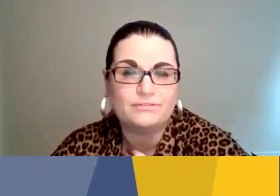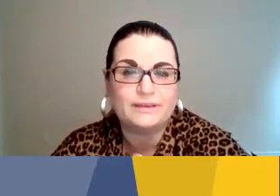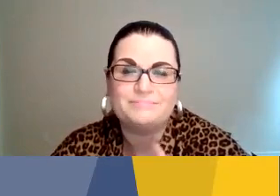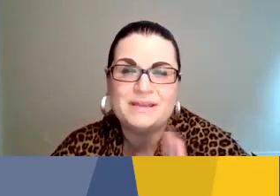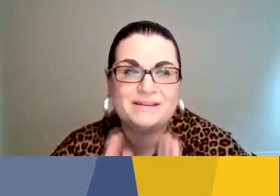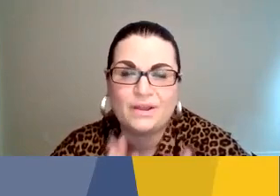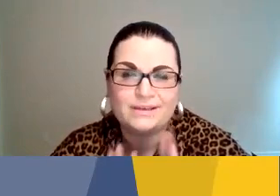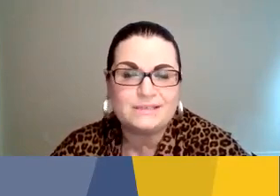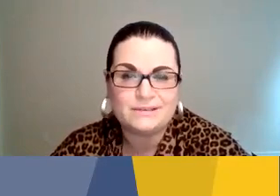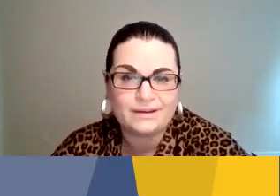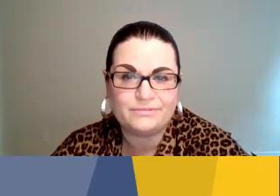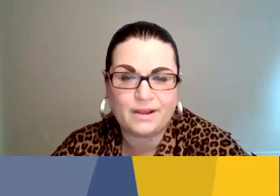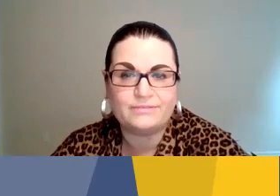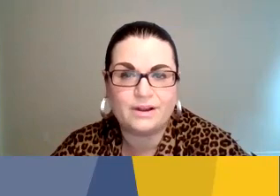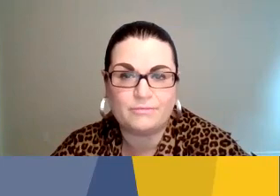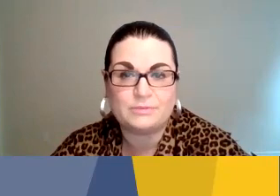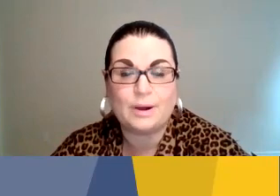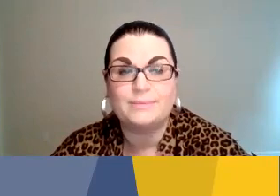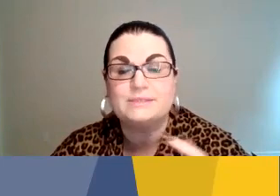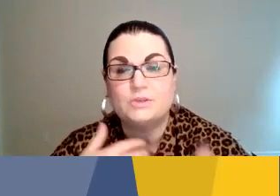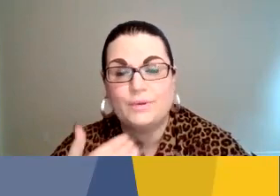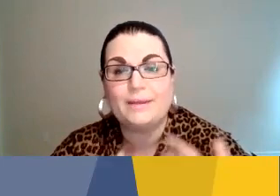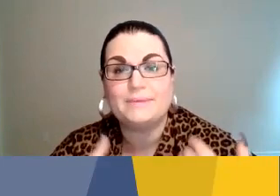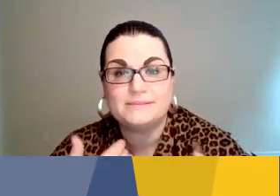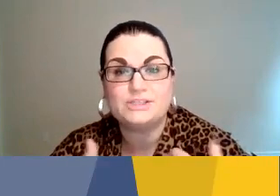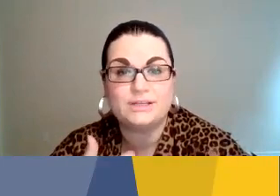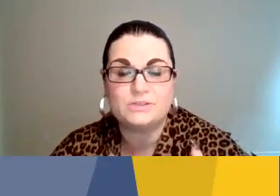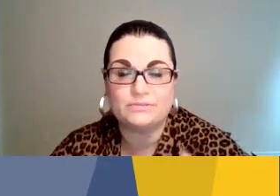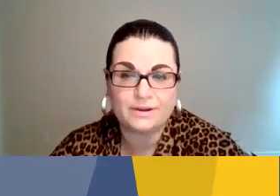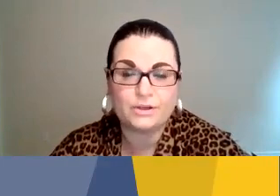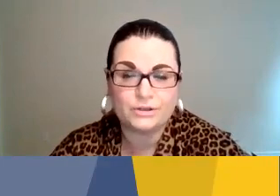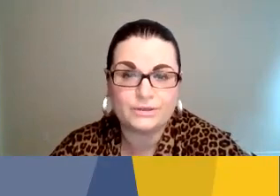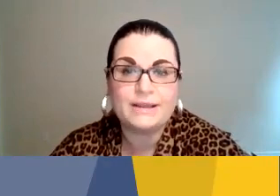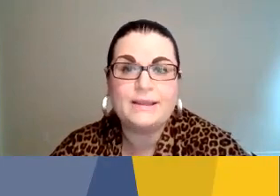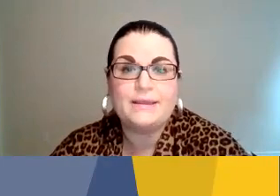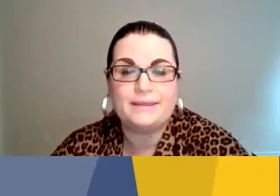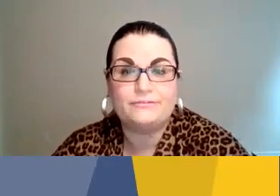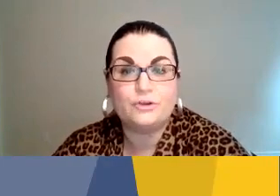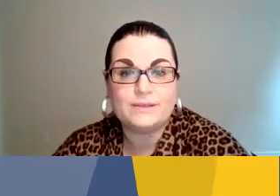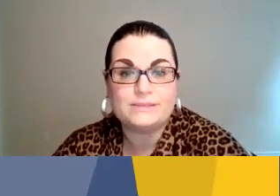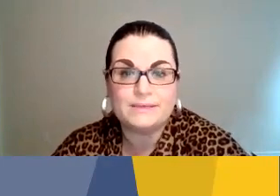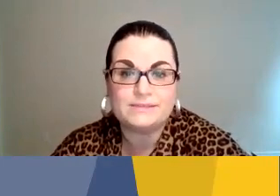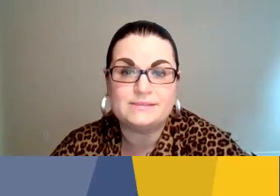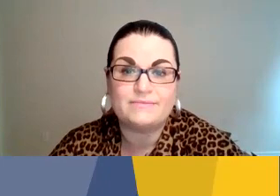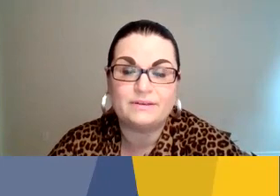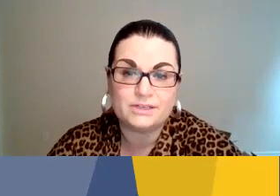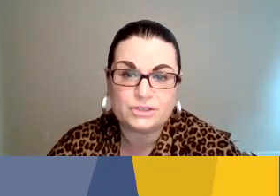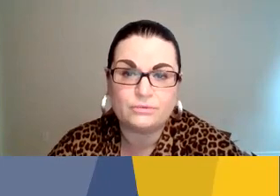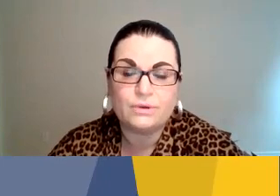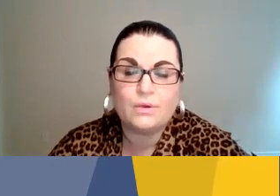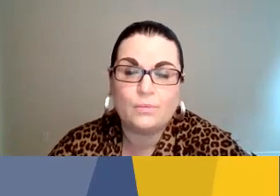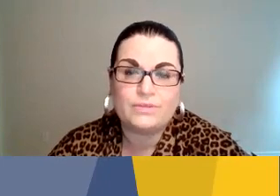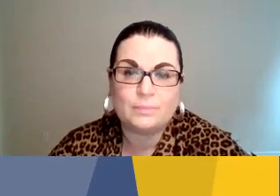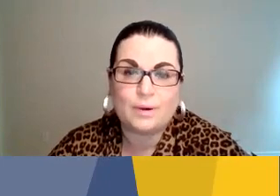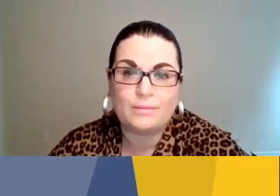about roughly 90 to 95 government departments. And so what that means is chances are very good that if you as a business have an